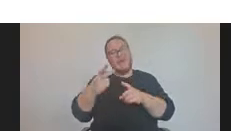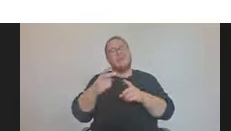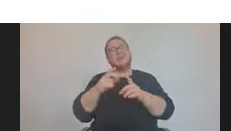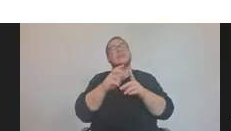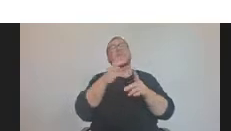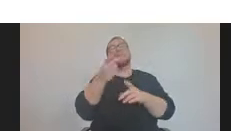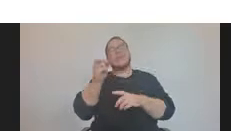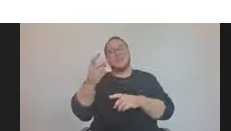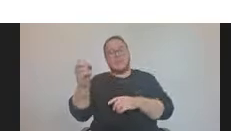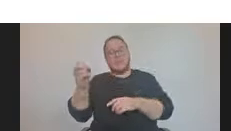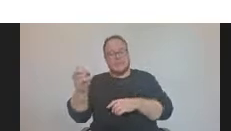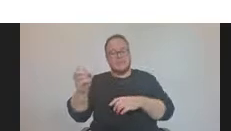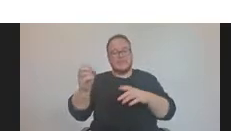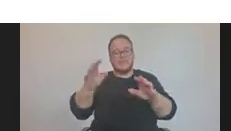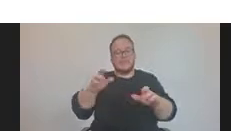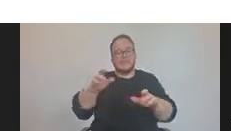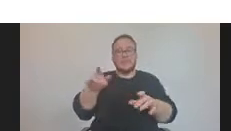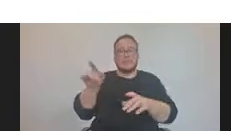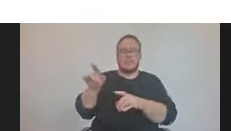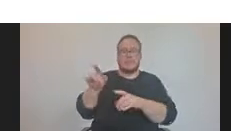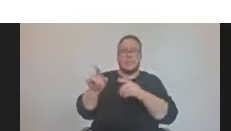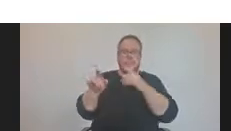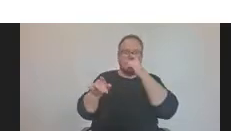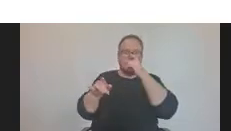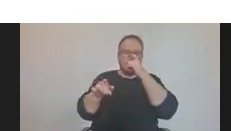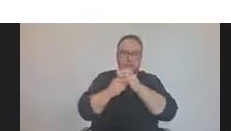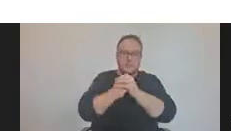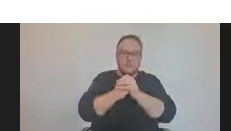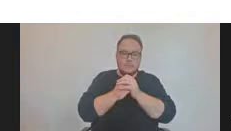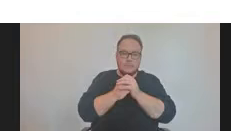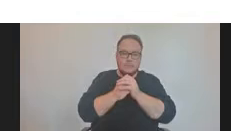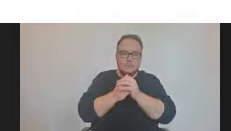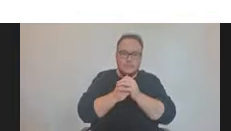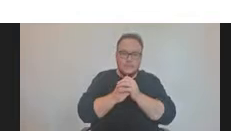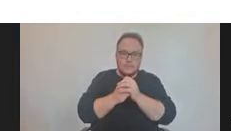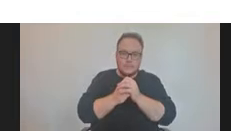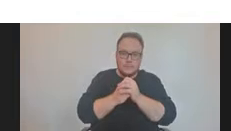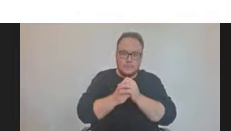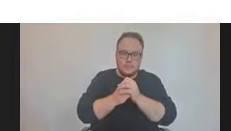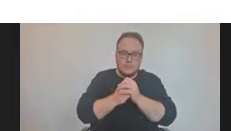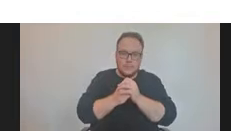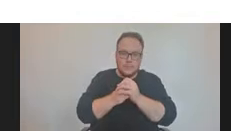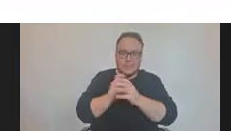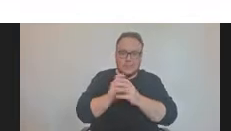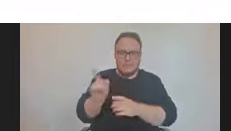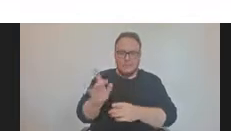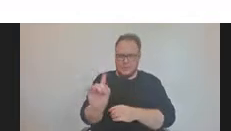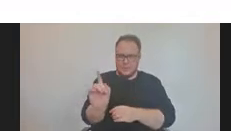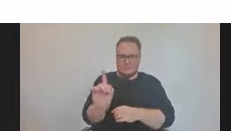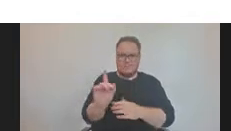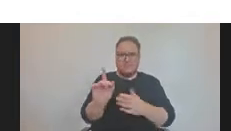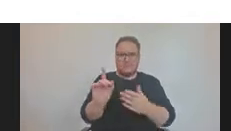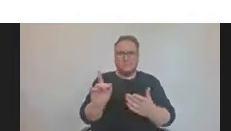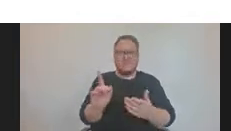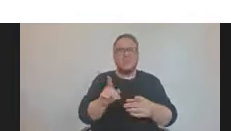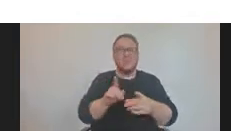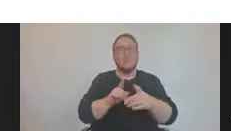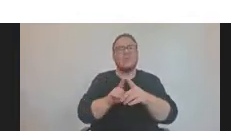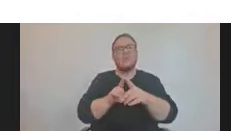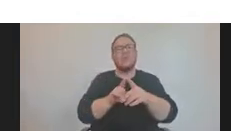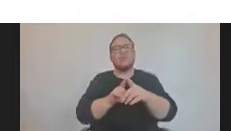one of the areas that went first. We were an early adopter. And that's essentially about making appointments for